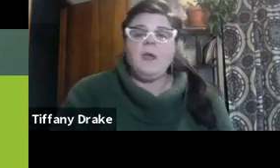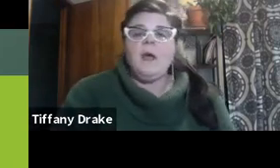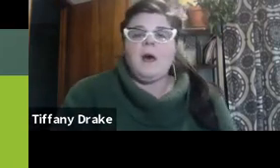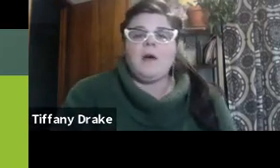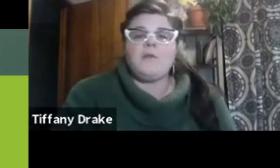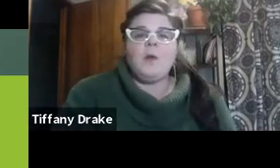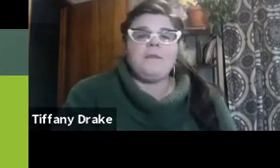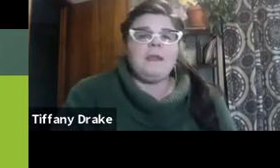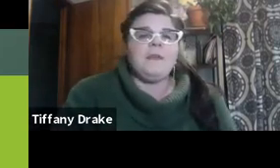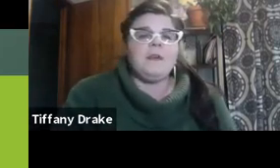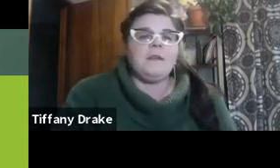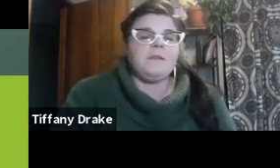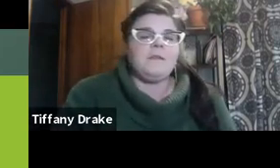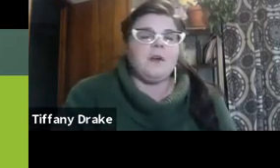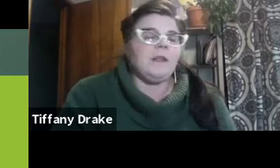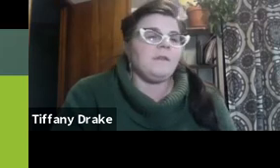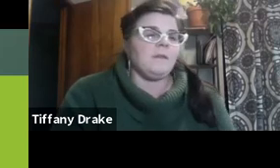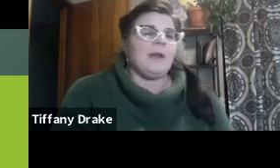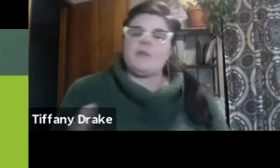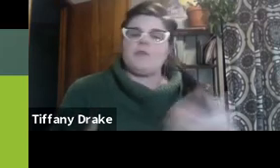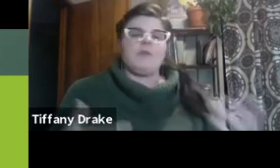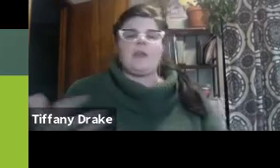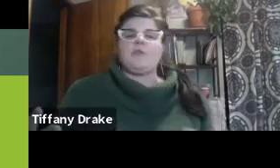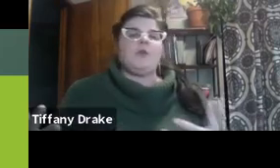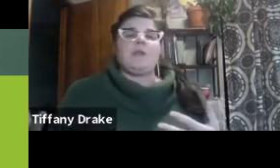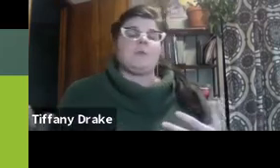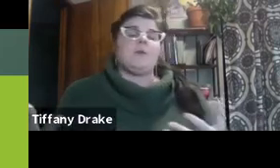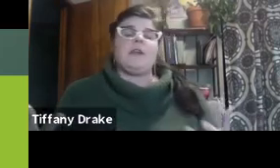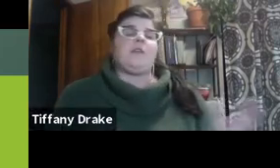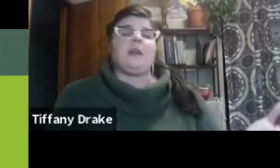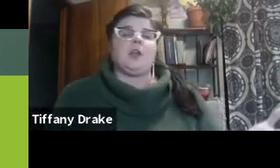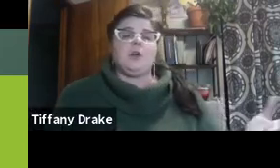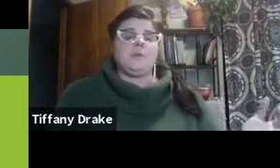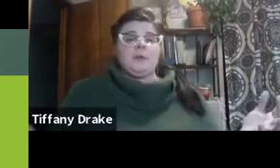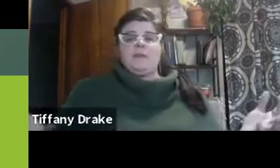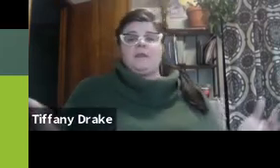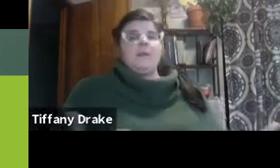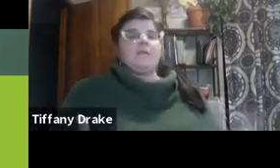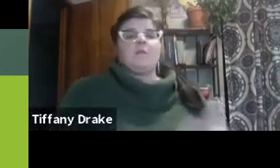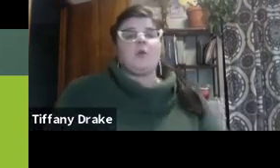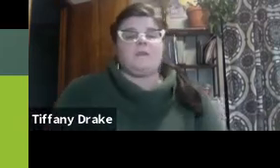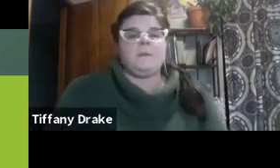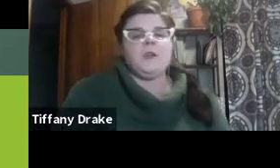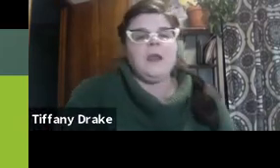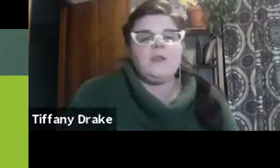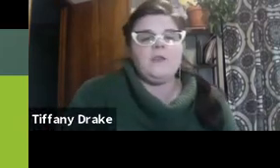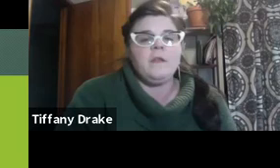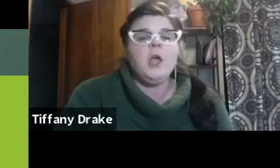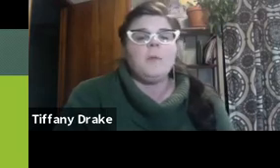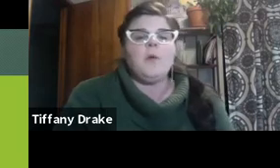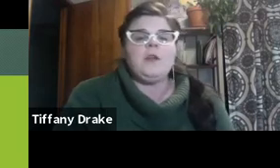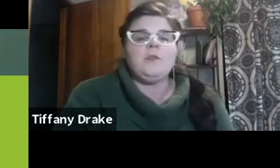siblings. For one thing, there is some natural sexual exploration that occurs between siblings of more similar